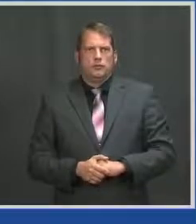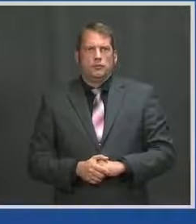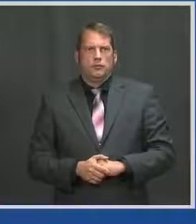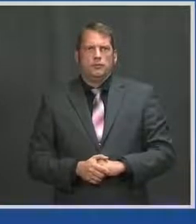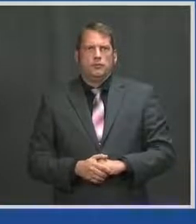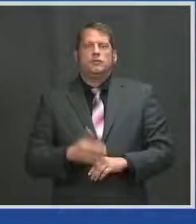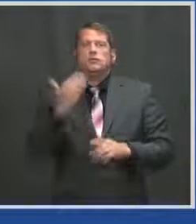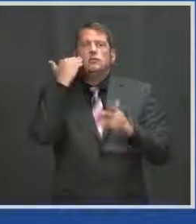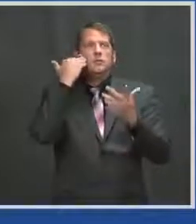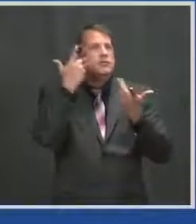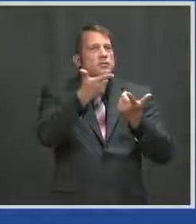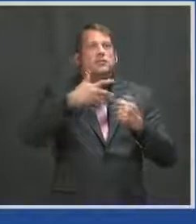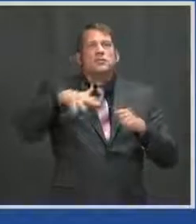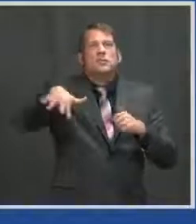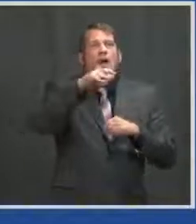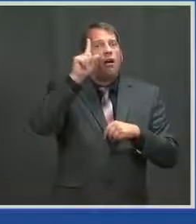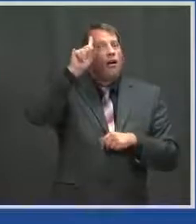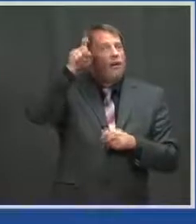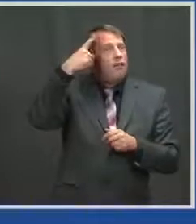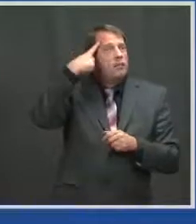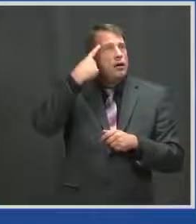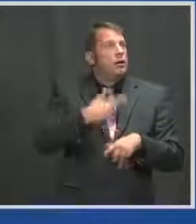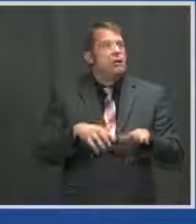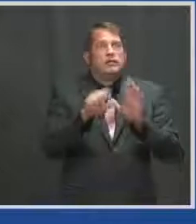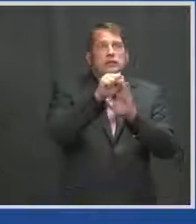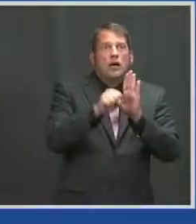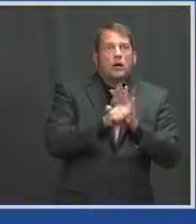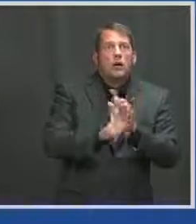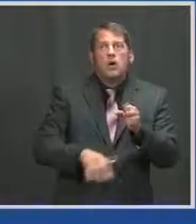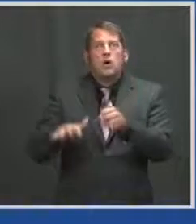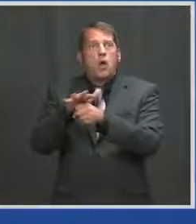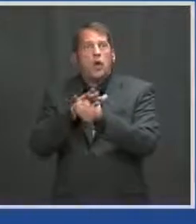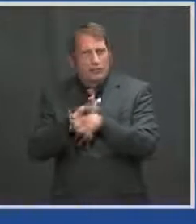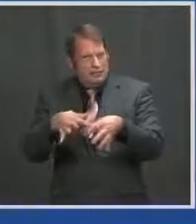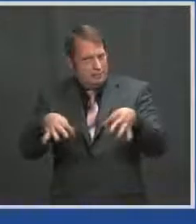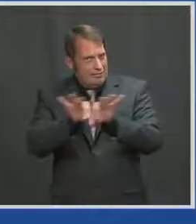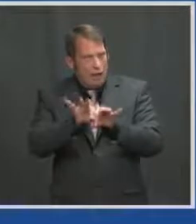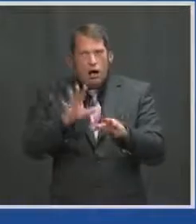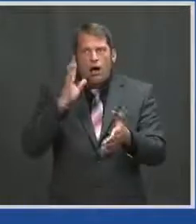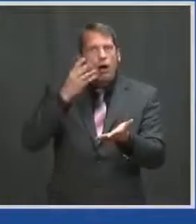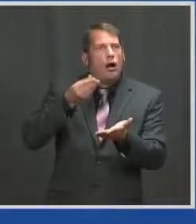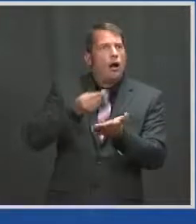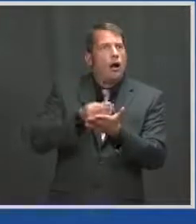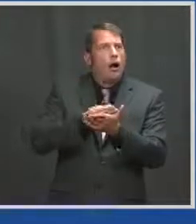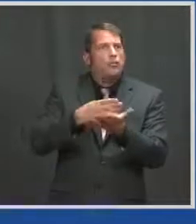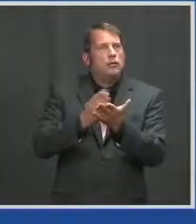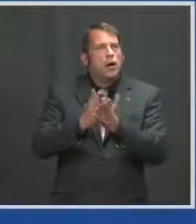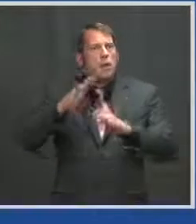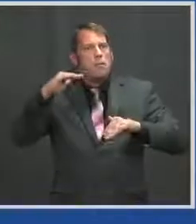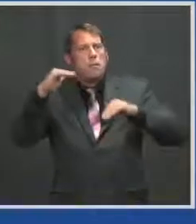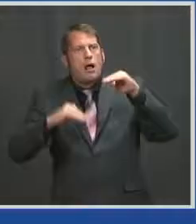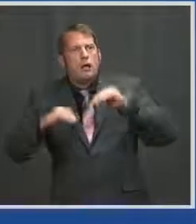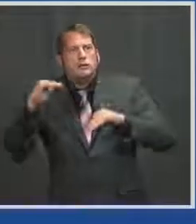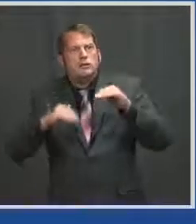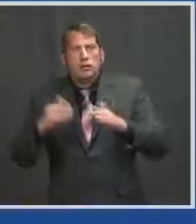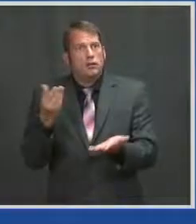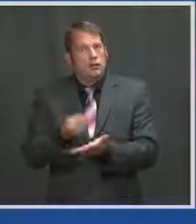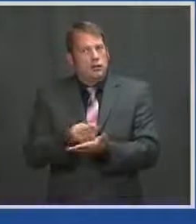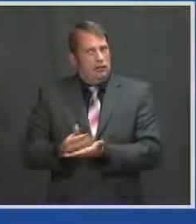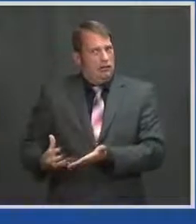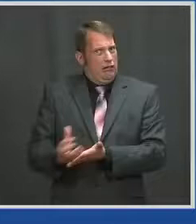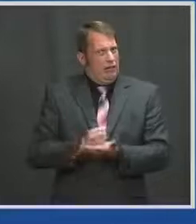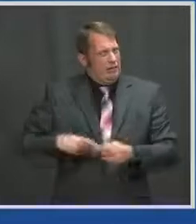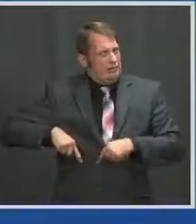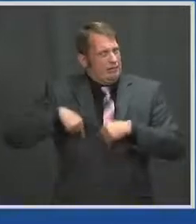their budgets. As a consequence of this pandemic, revenues are way down in cities and states. State and local governments had